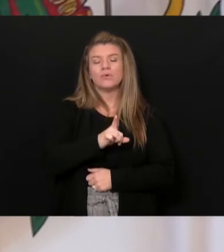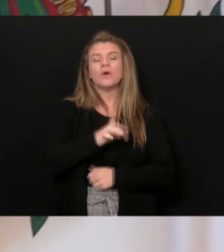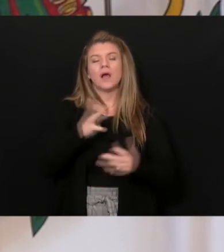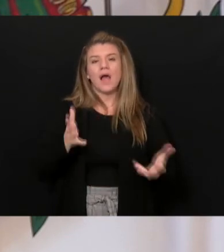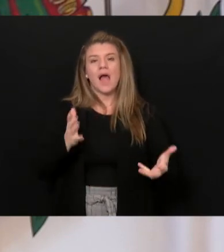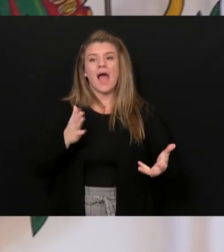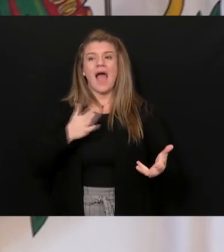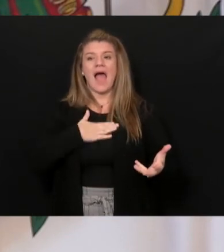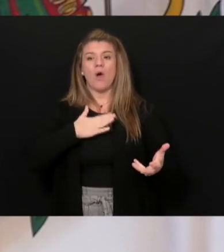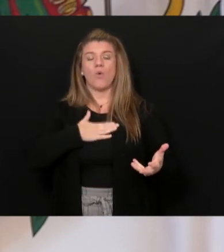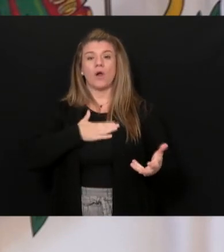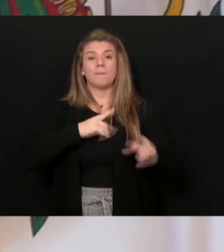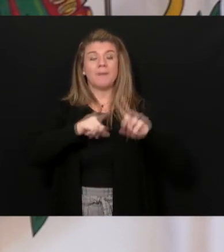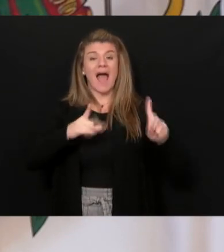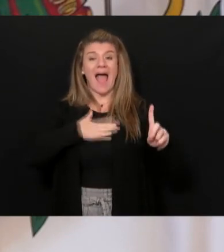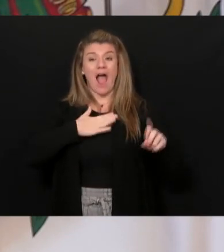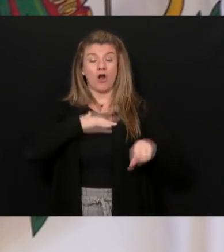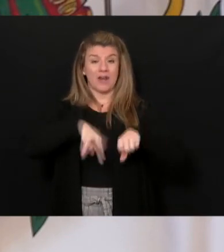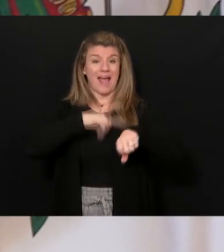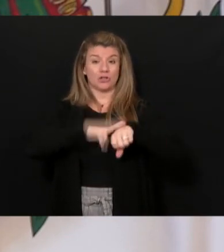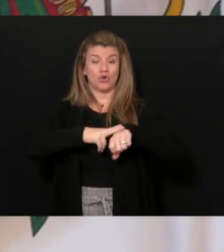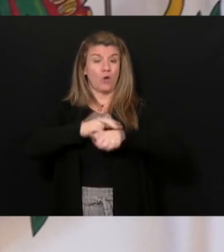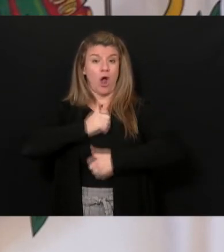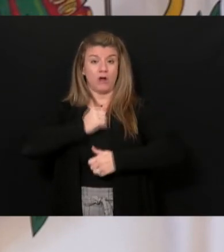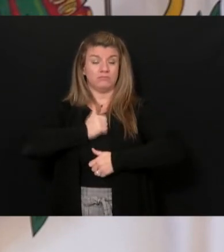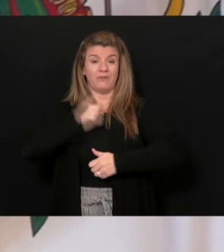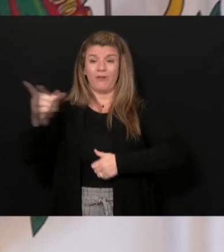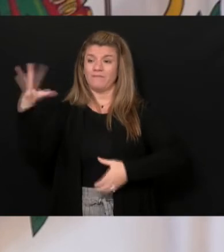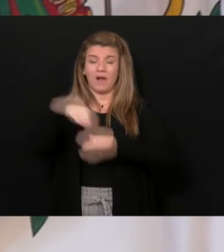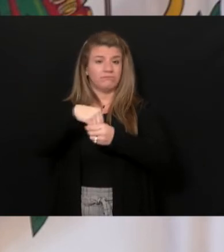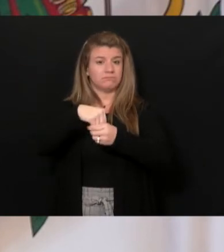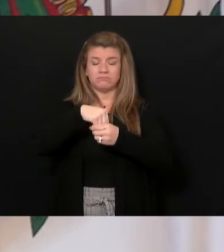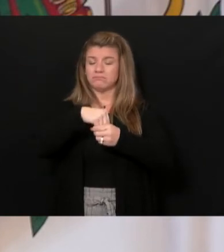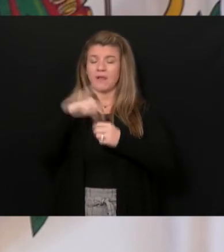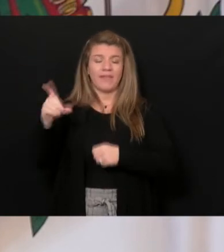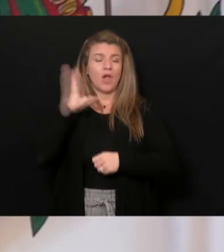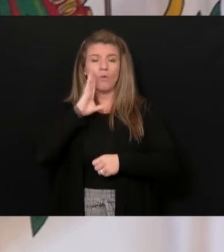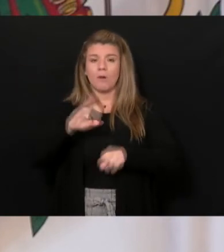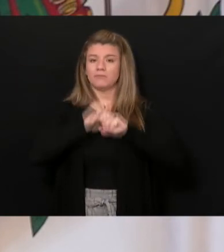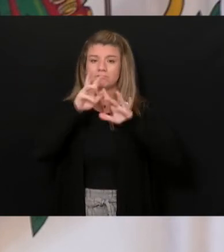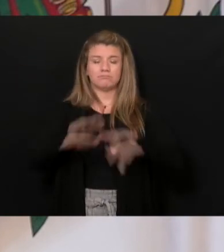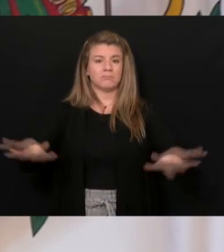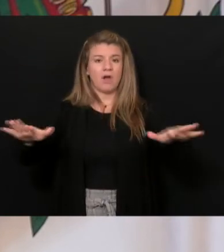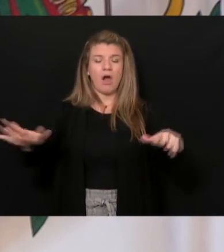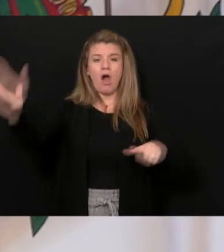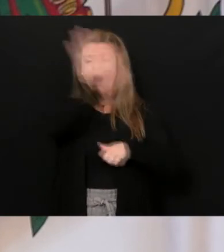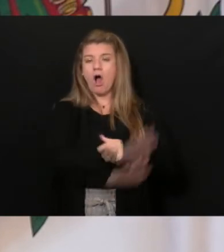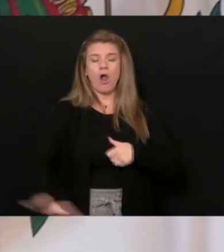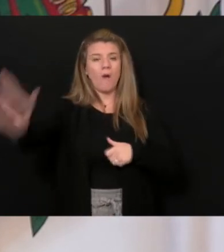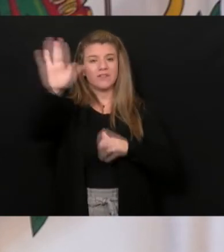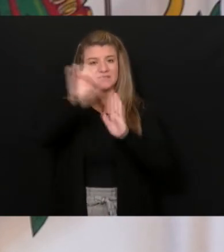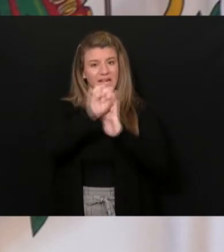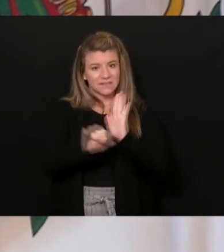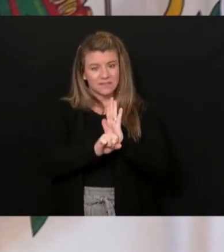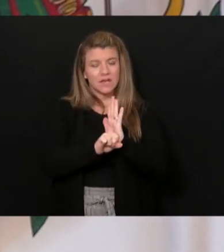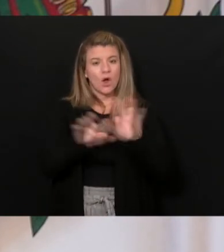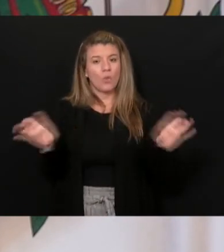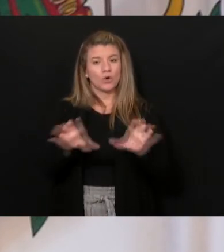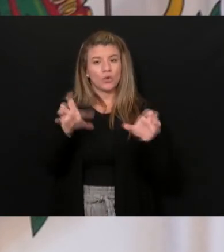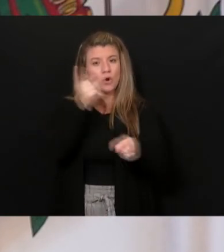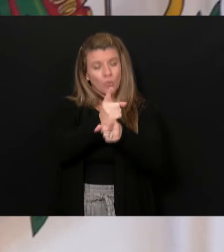So our National Guard is on this. They're going to be distributing it all across our state, and they're going to be doing it